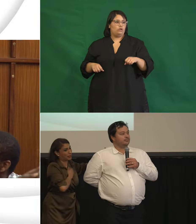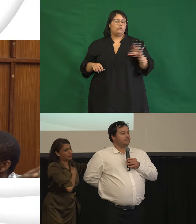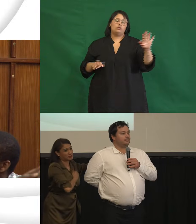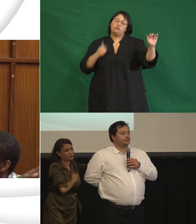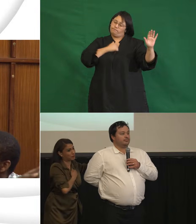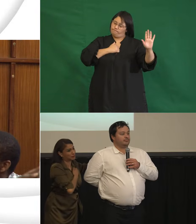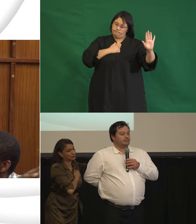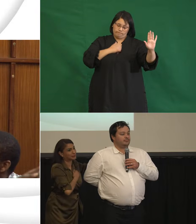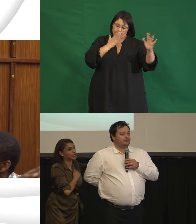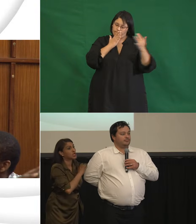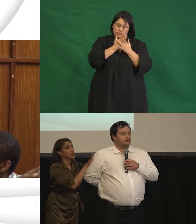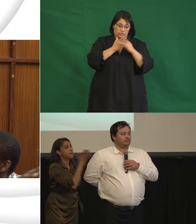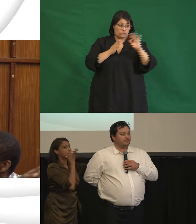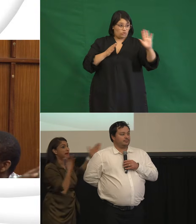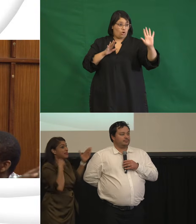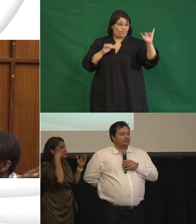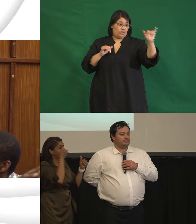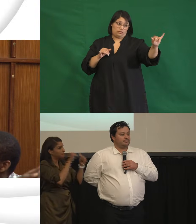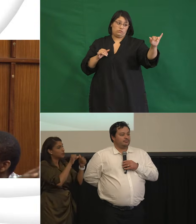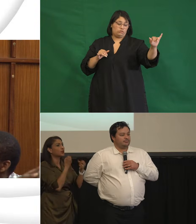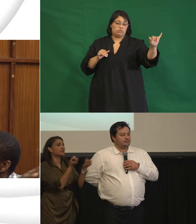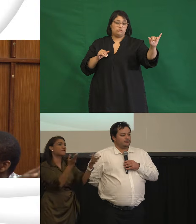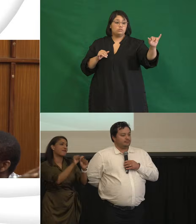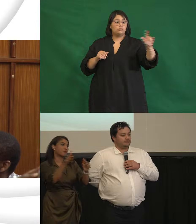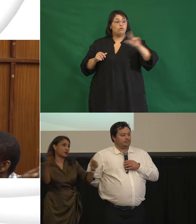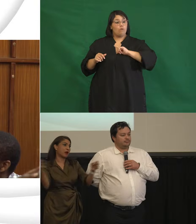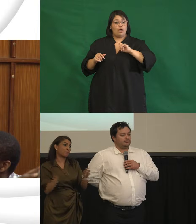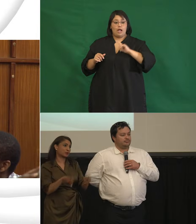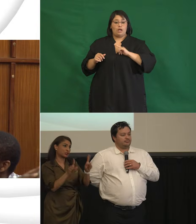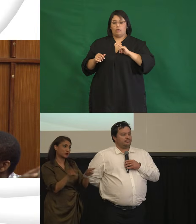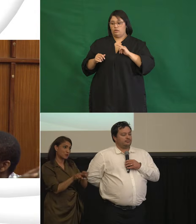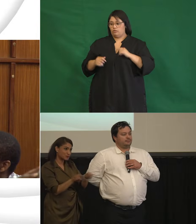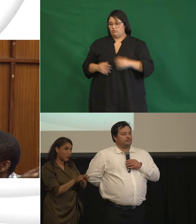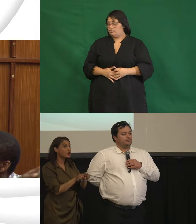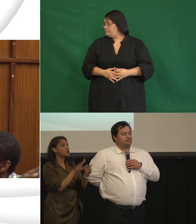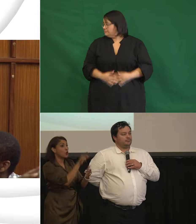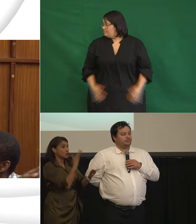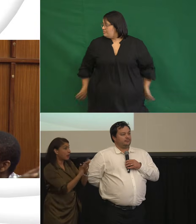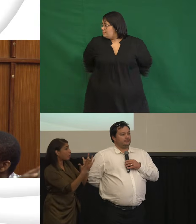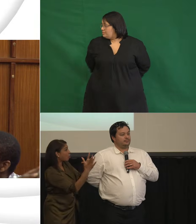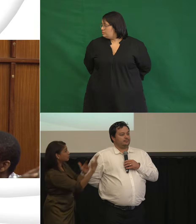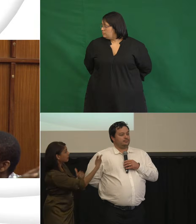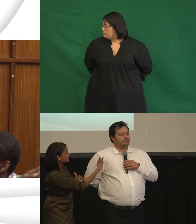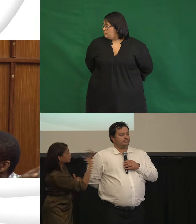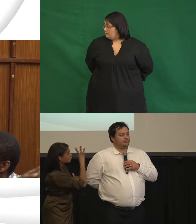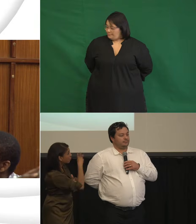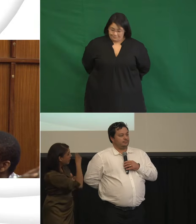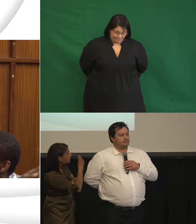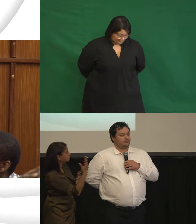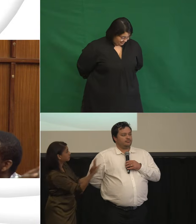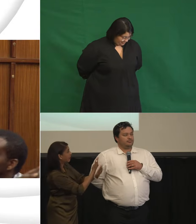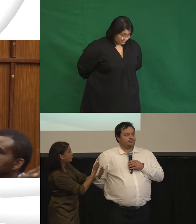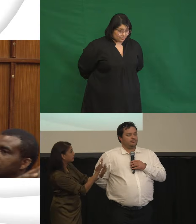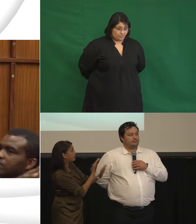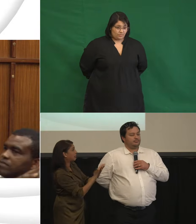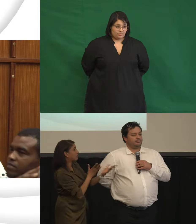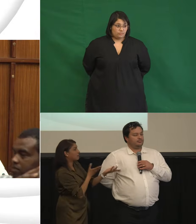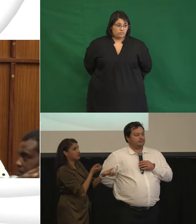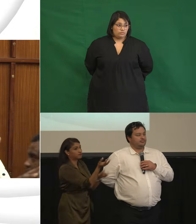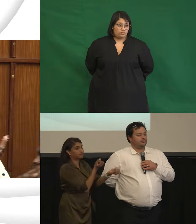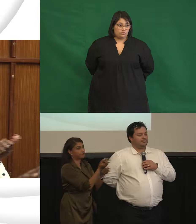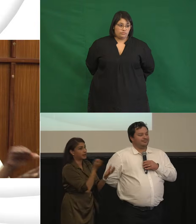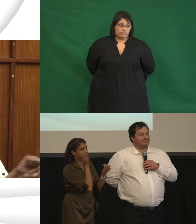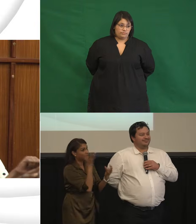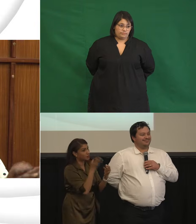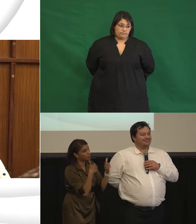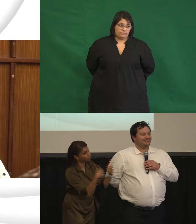do apologize for interrupting you on that question. I think this is quite interesting, but maybe because we also have limited time and others also